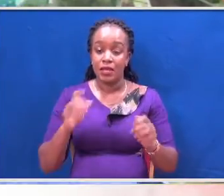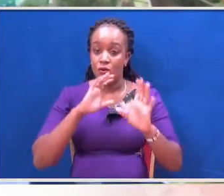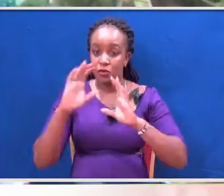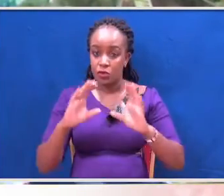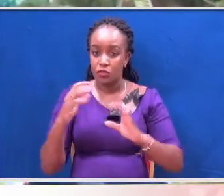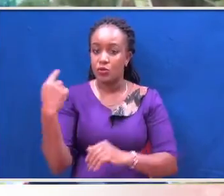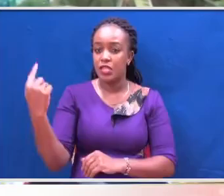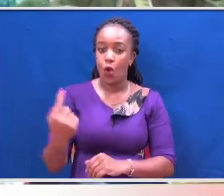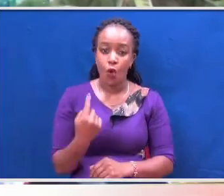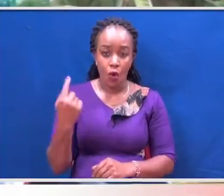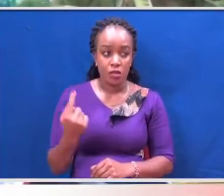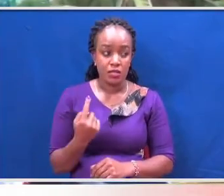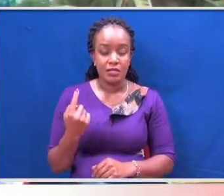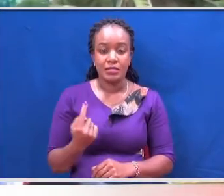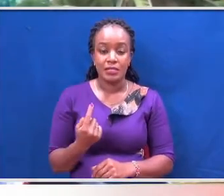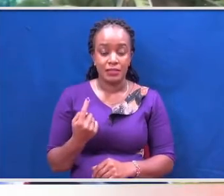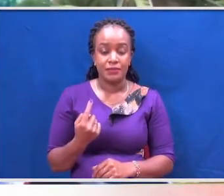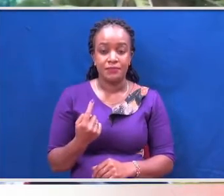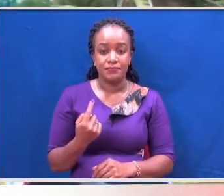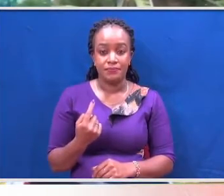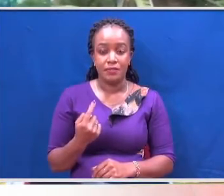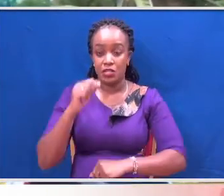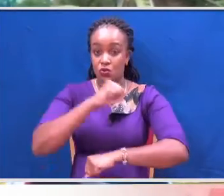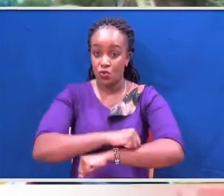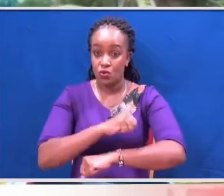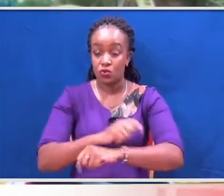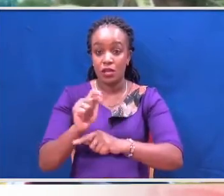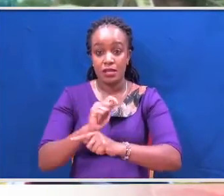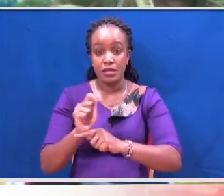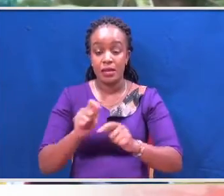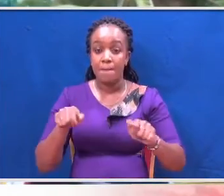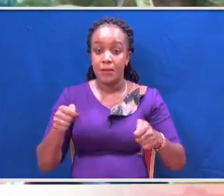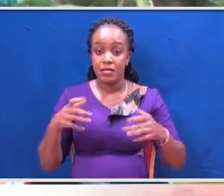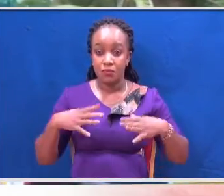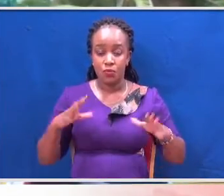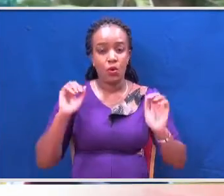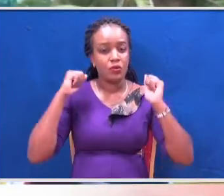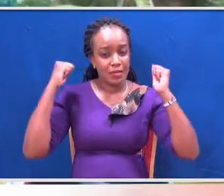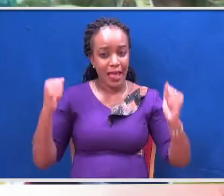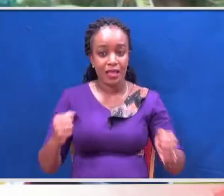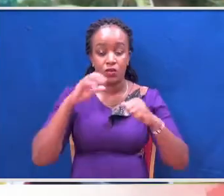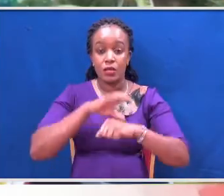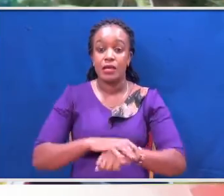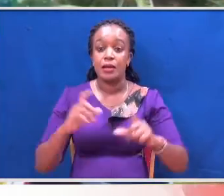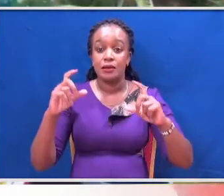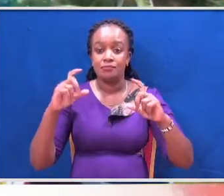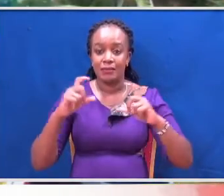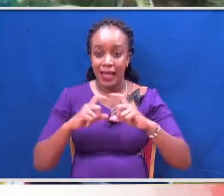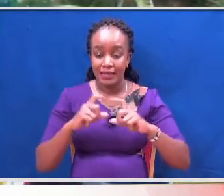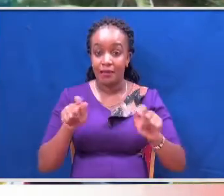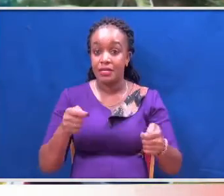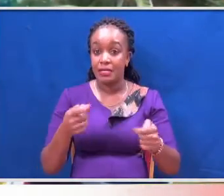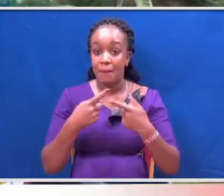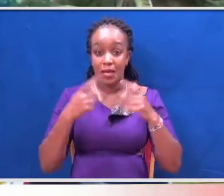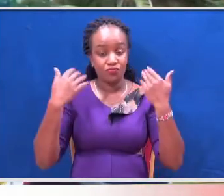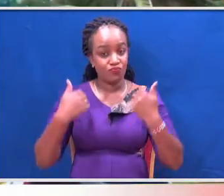ilikuwa inatrain wanahabari. Ungepata hiyo press card. Lakini sasa, kama mimi